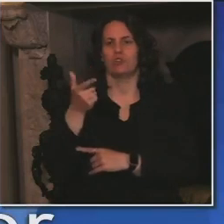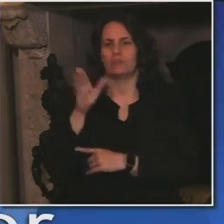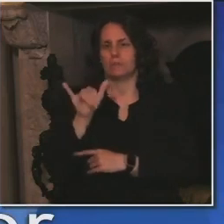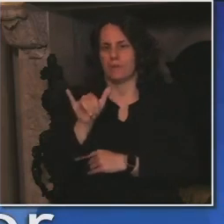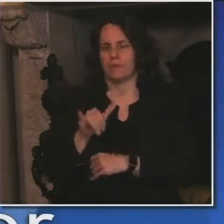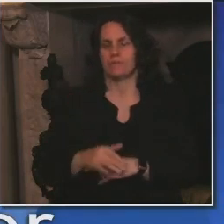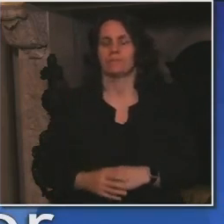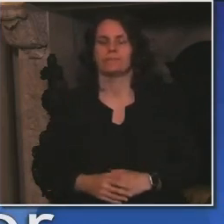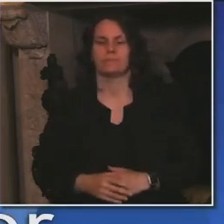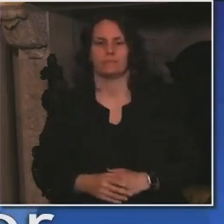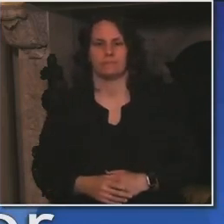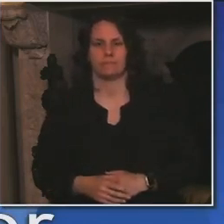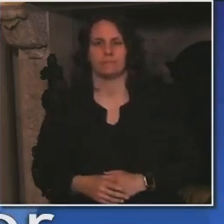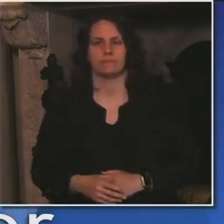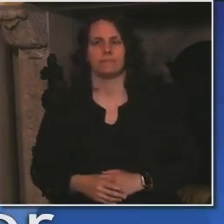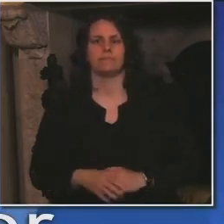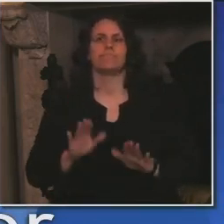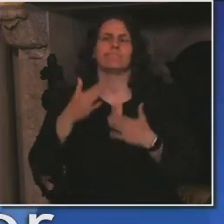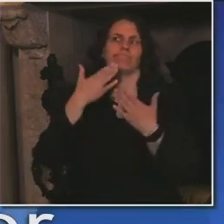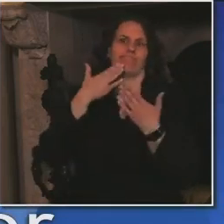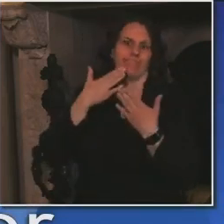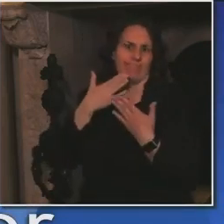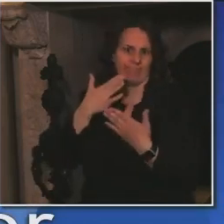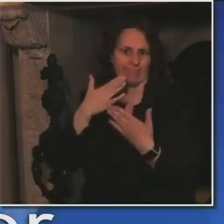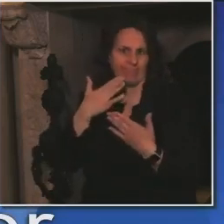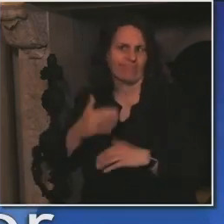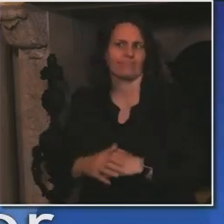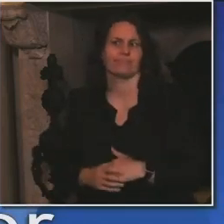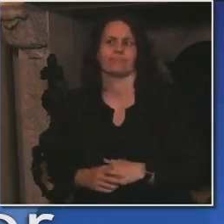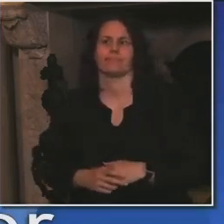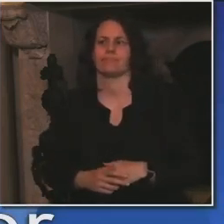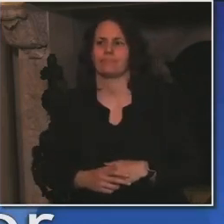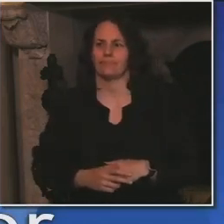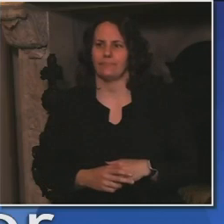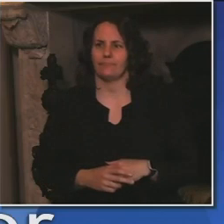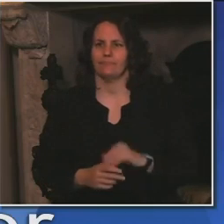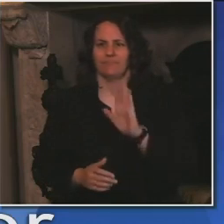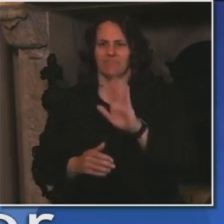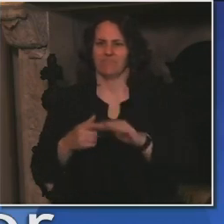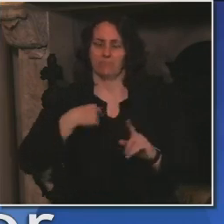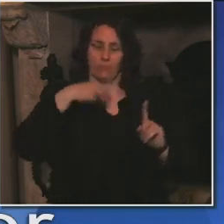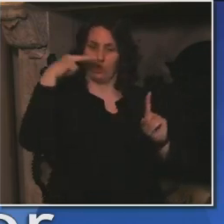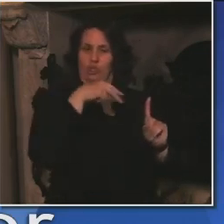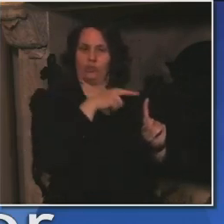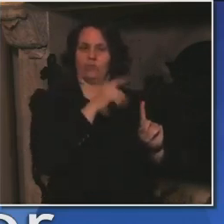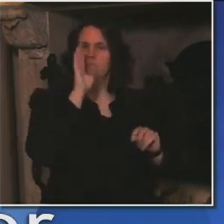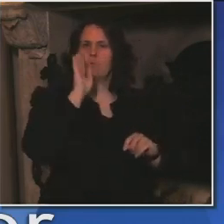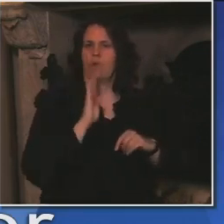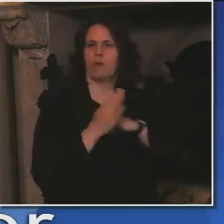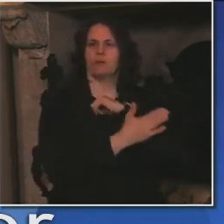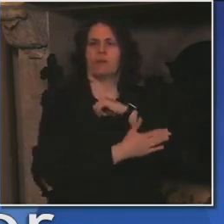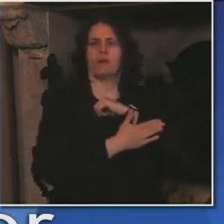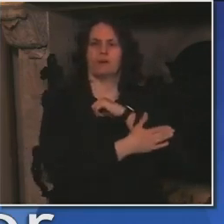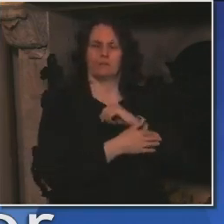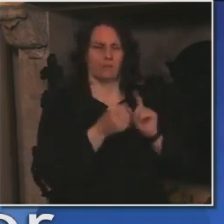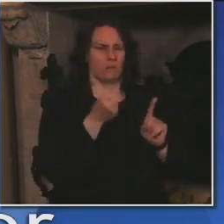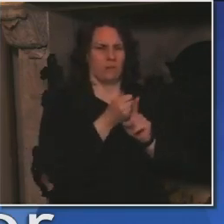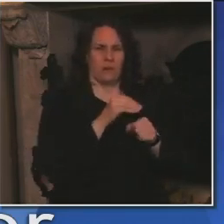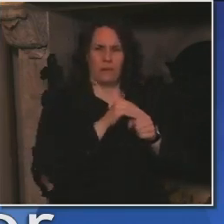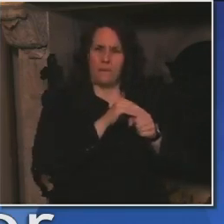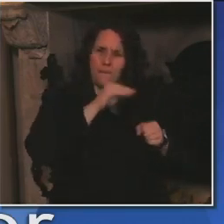Yeah, thank you very much. I wanted to focus on Brown County. Obviously, you indicate it's one of the hot spots in the state. What exactly is the